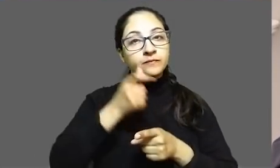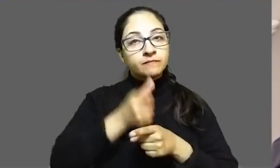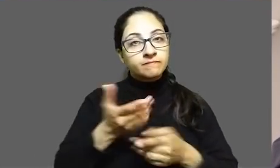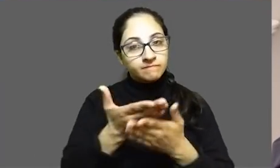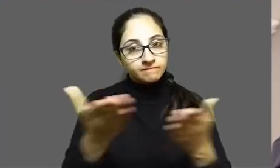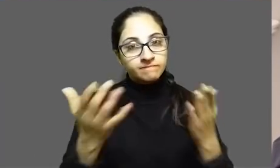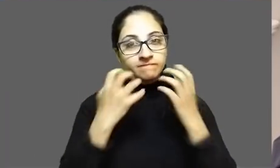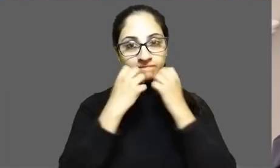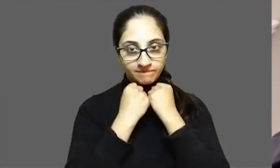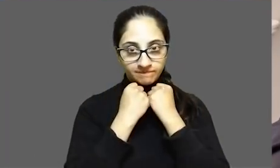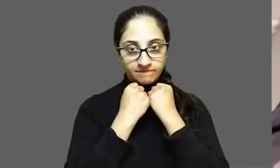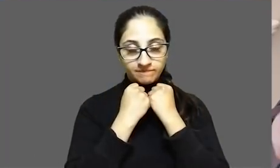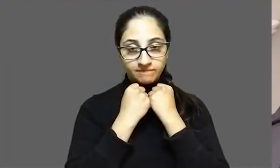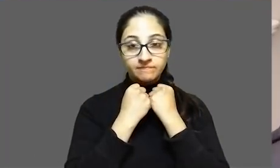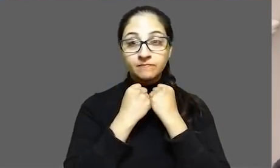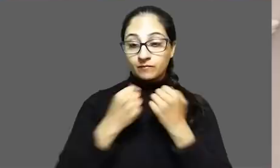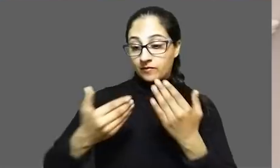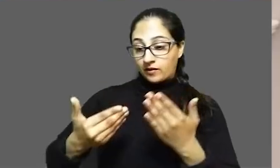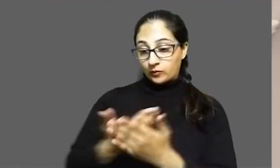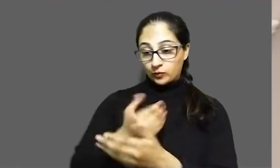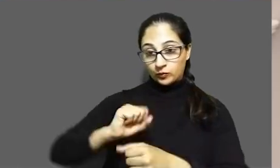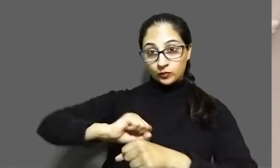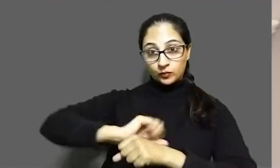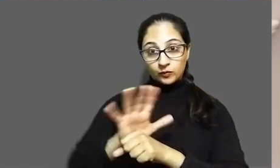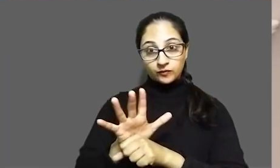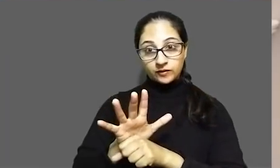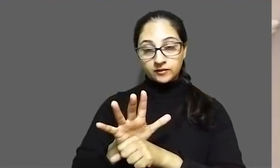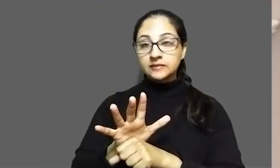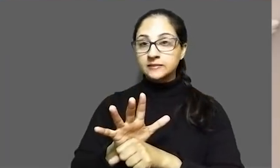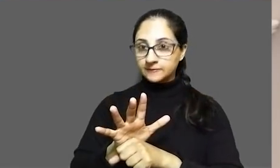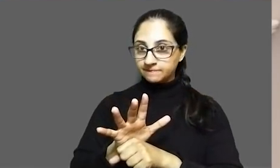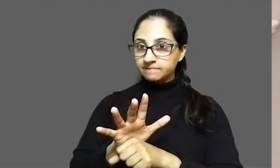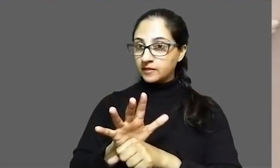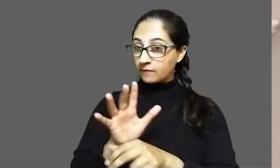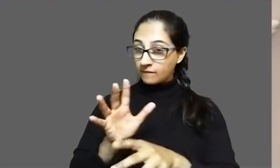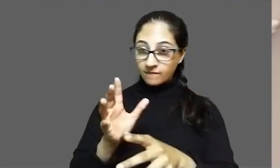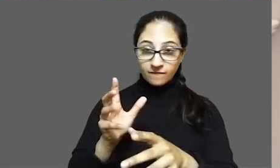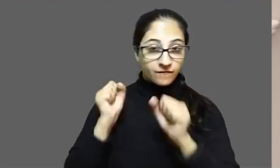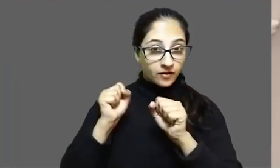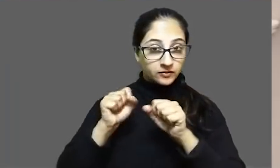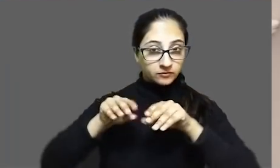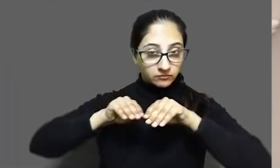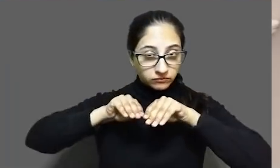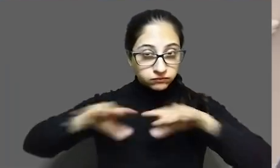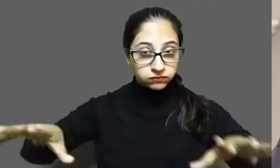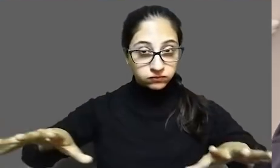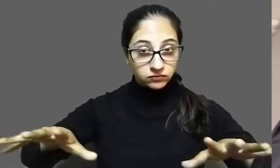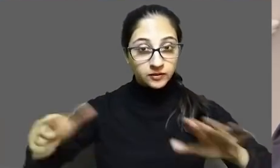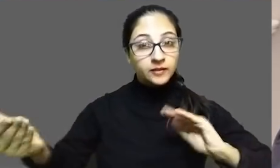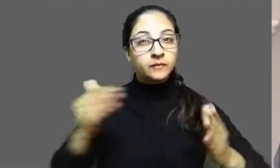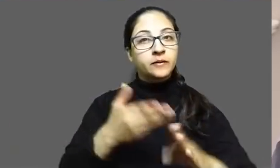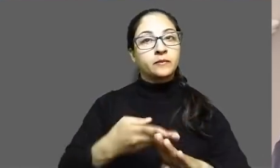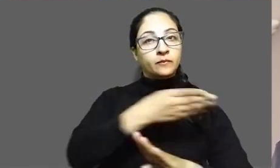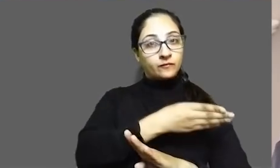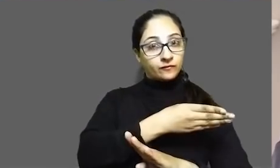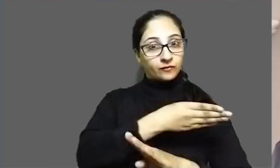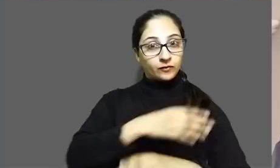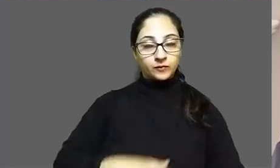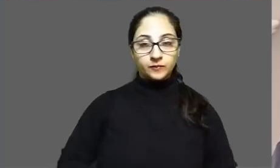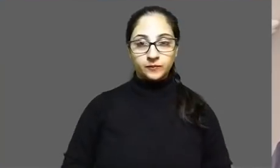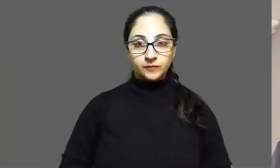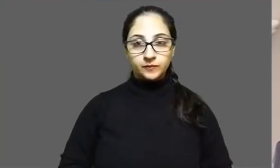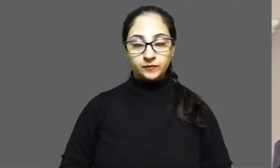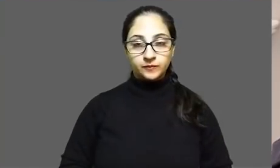sisters, the variants are showing to be more transmissible than the original COVID